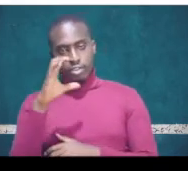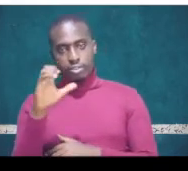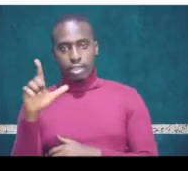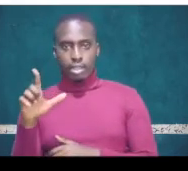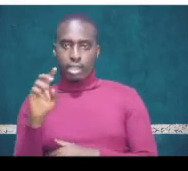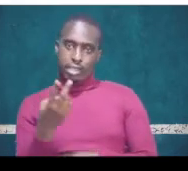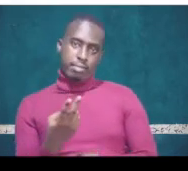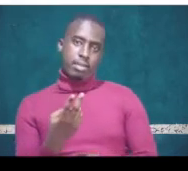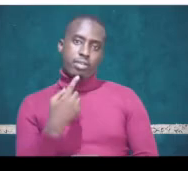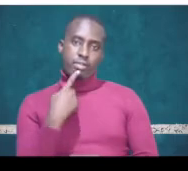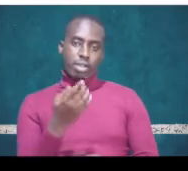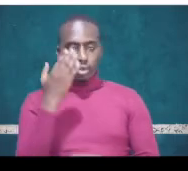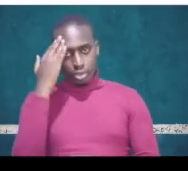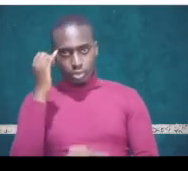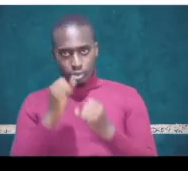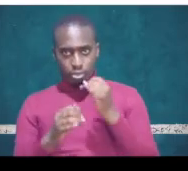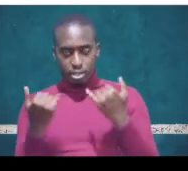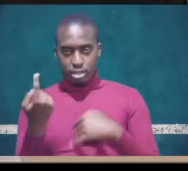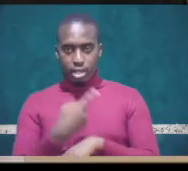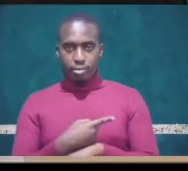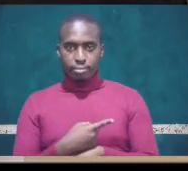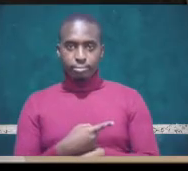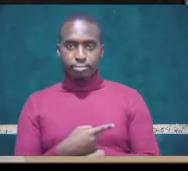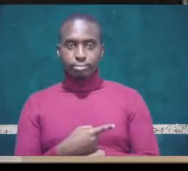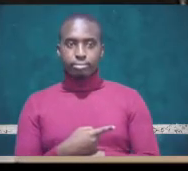So to conclude now,